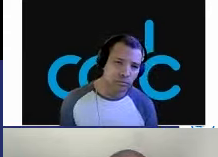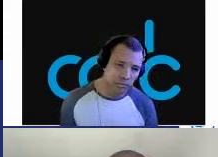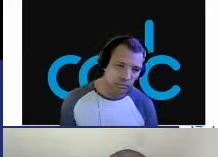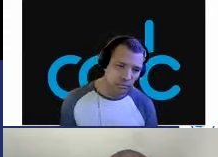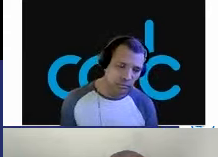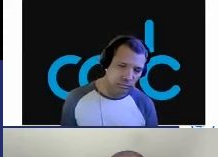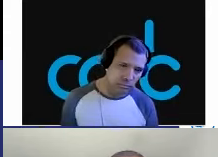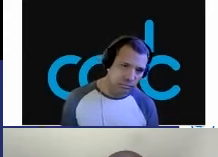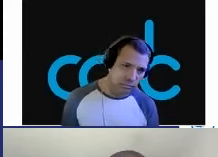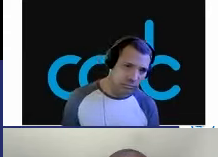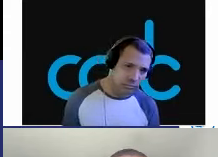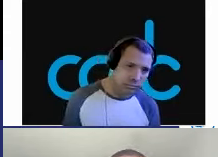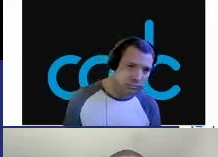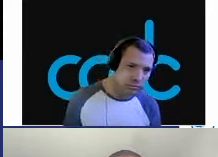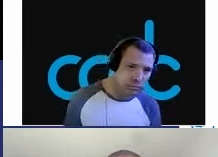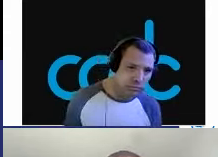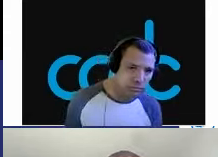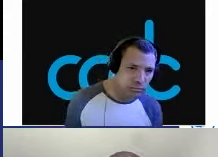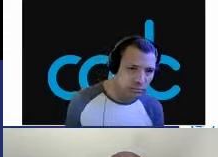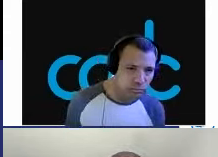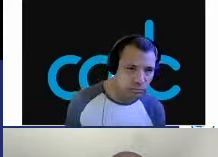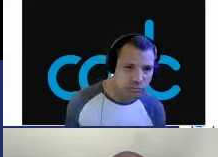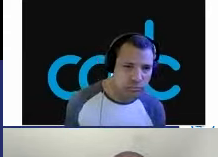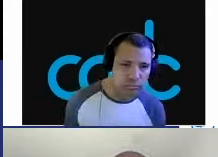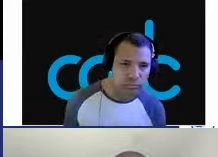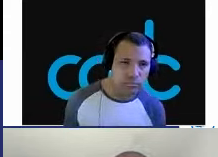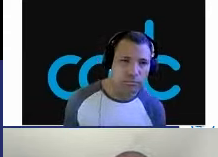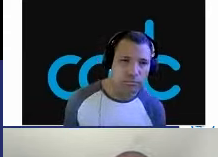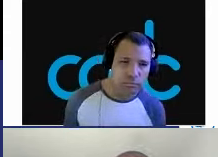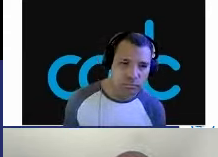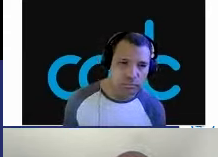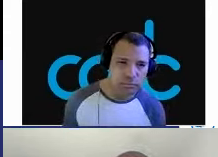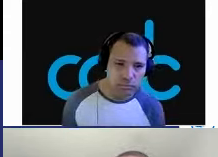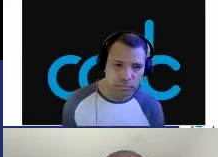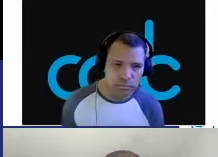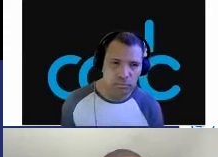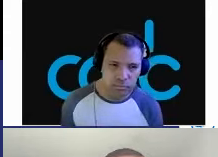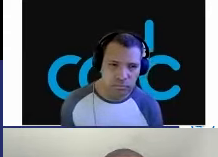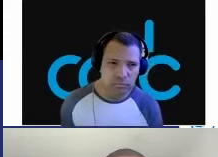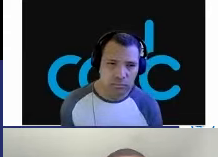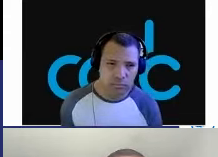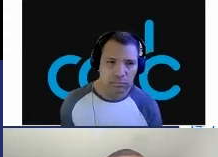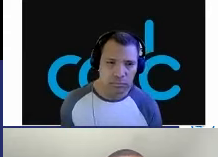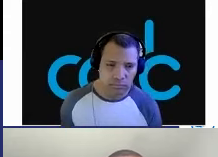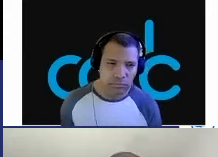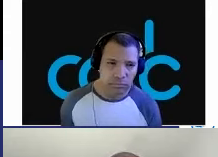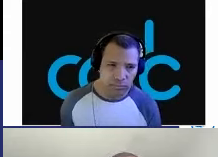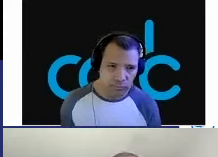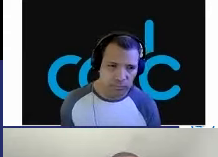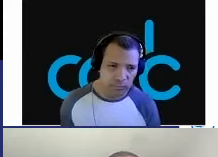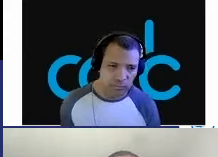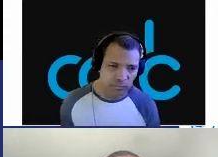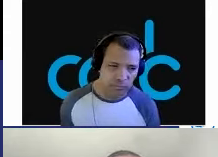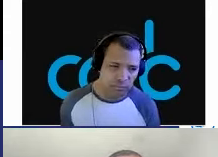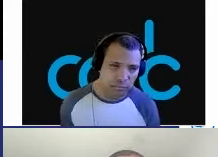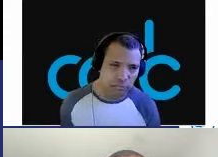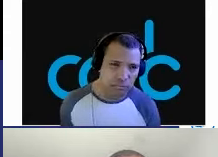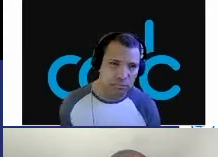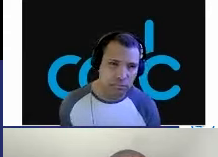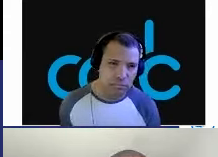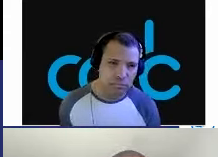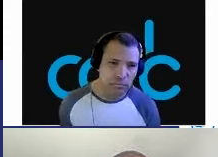those inroads. So health literacy and other things of that nature. So great points, Jose. And as you all go into your breakout sessions, think